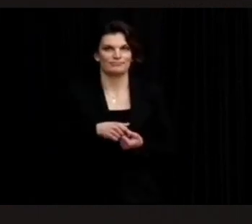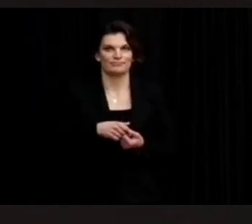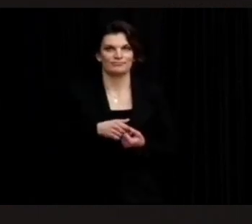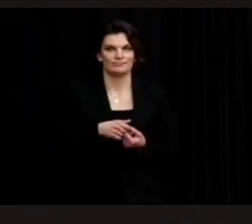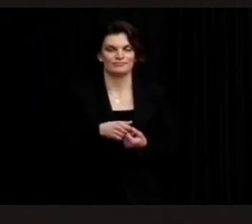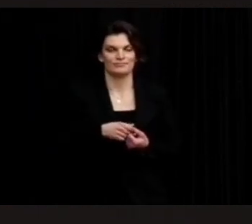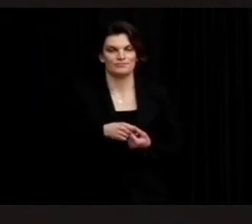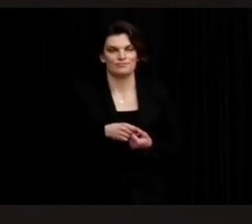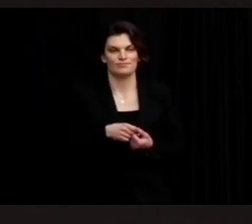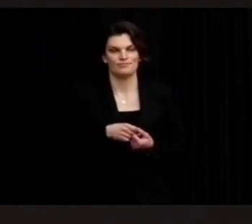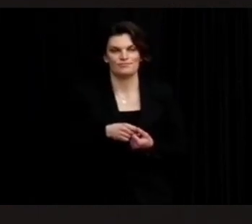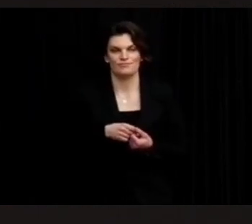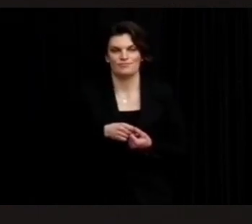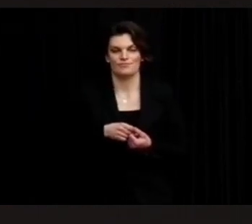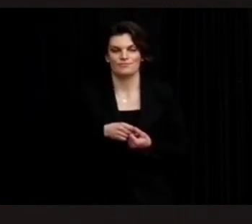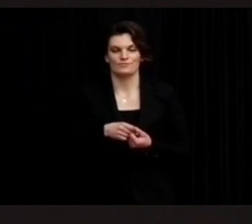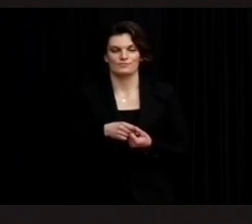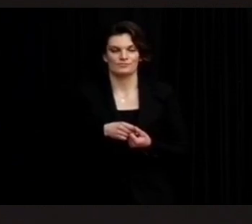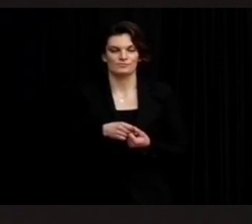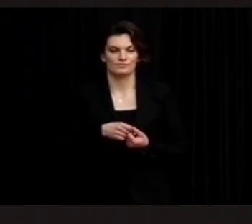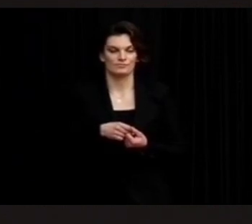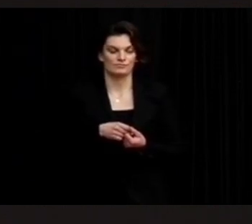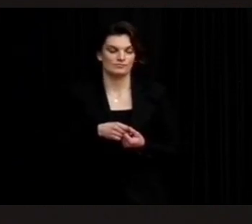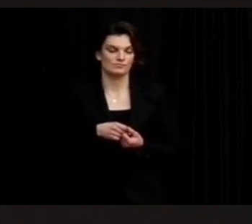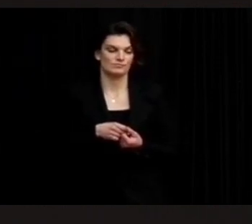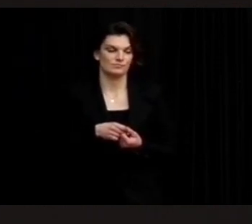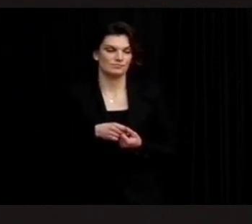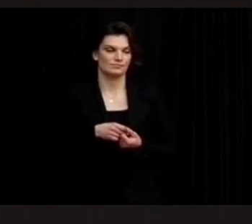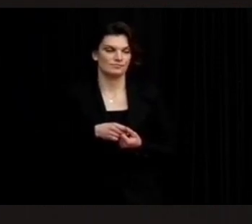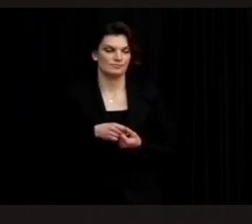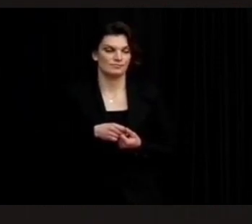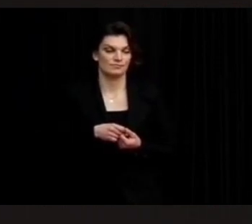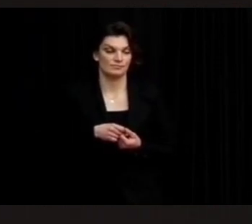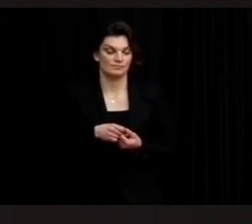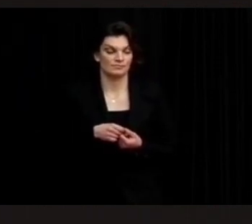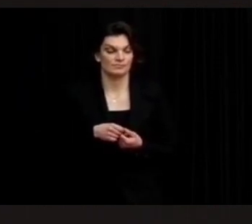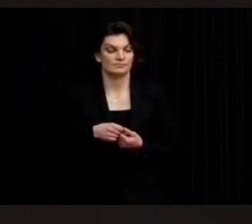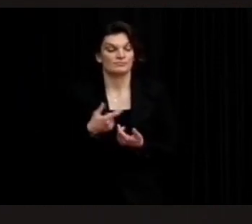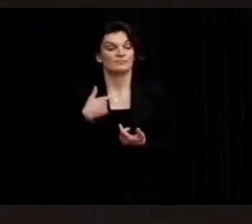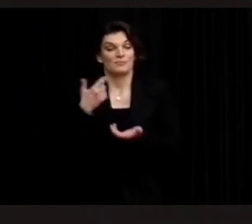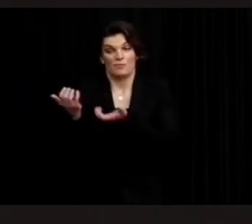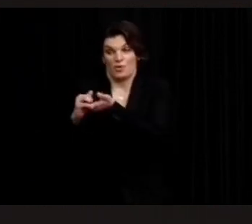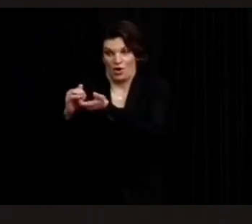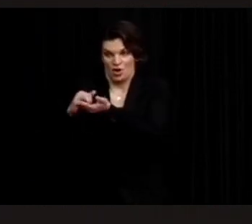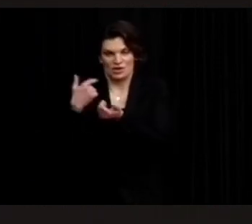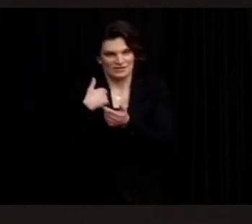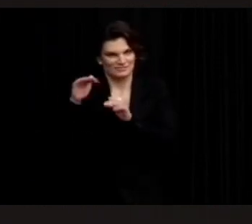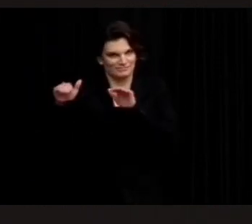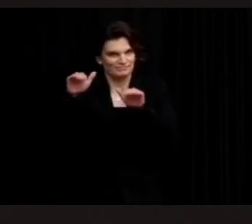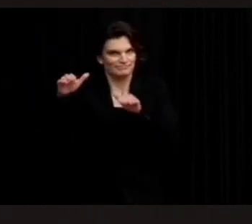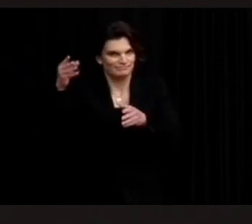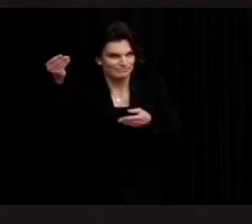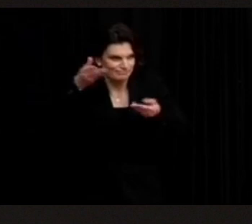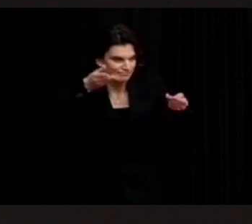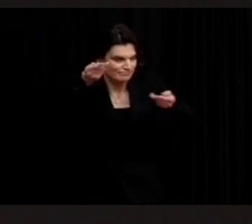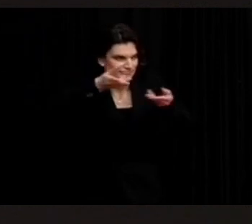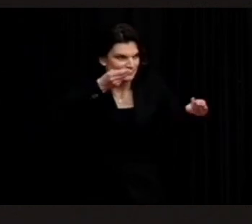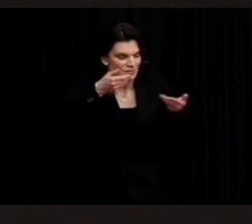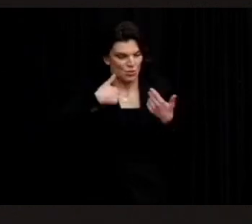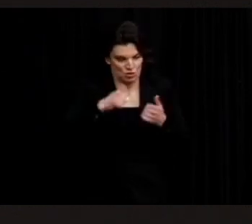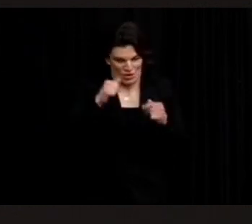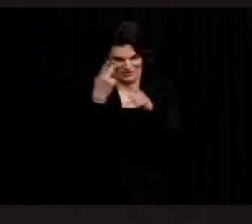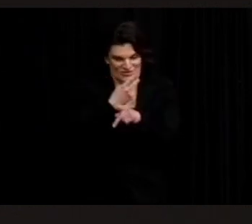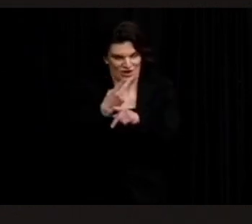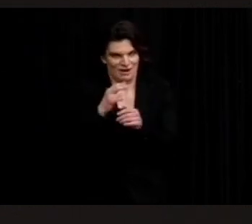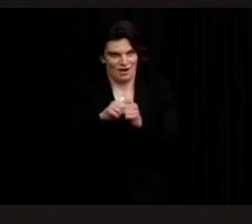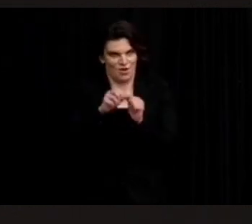some resolution. We're really taking a lot of input from a lot of our partners, and it's a learning curve, and we as well